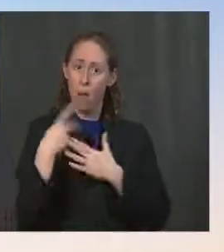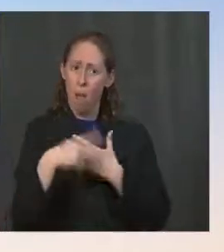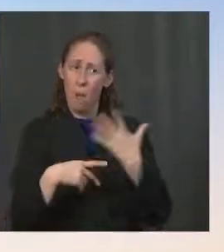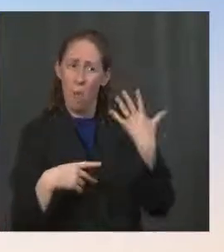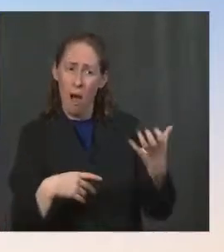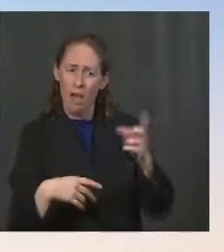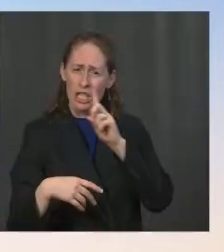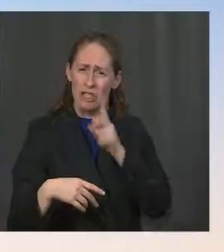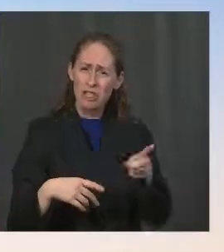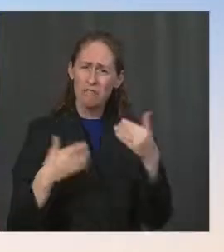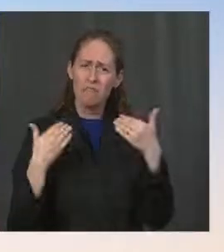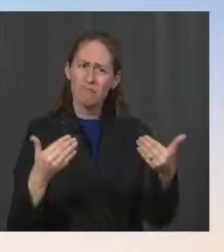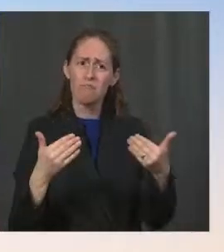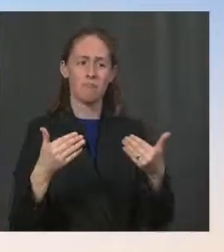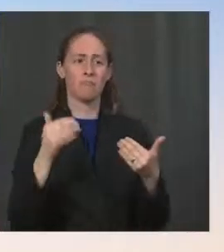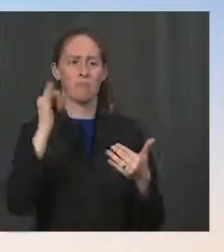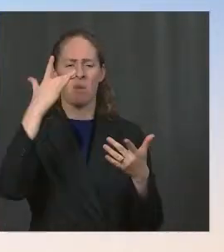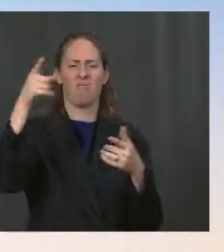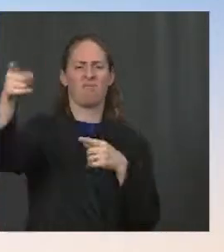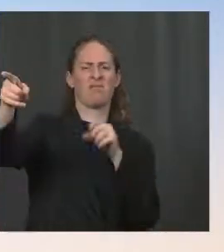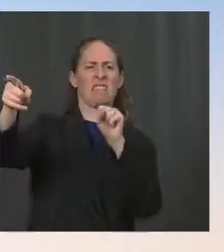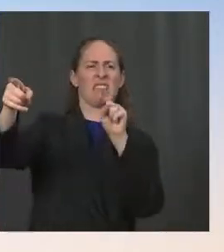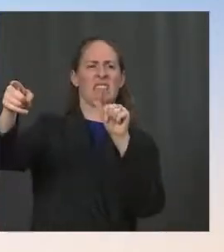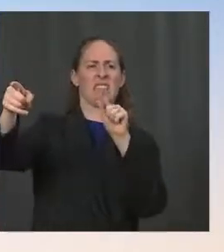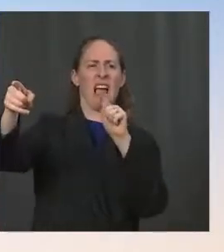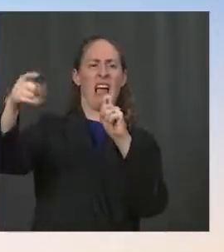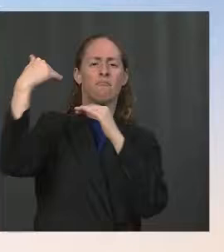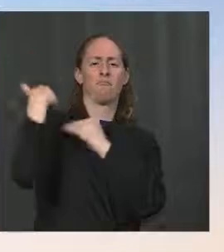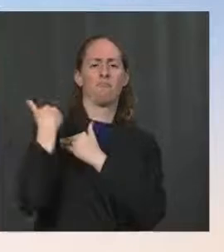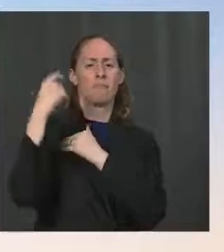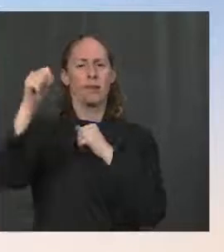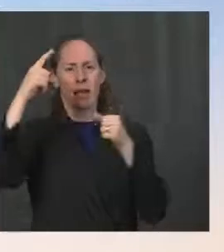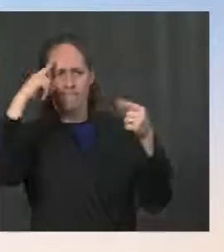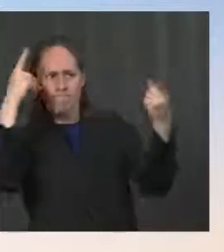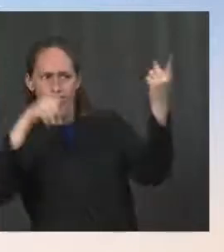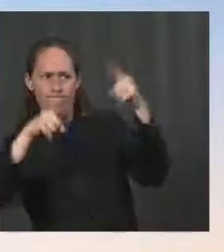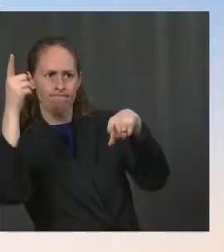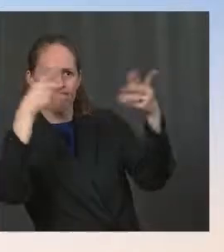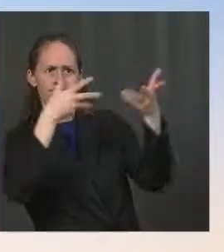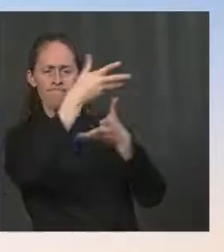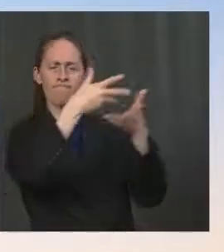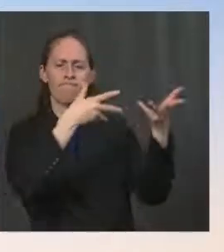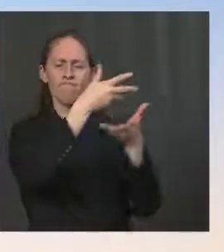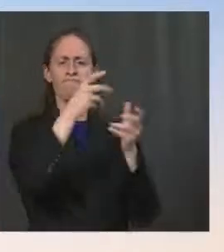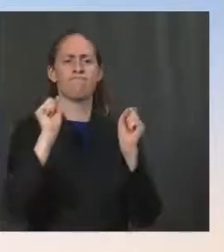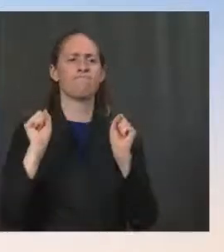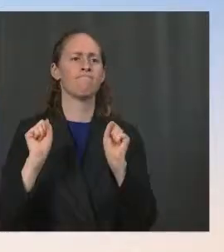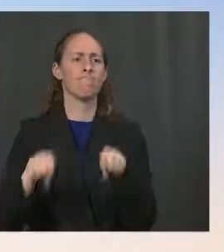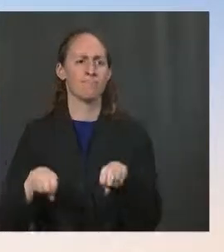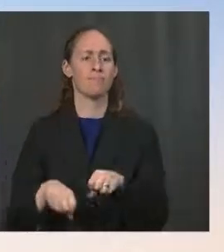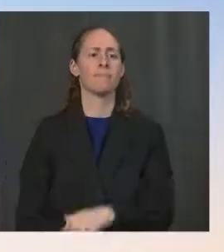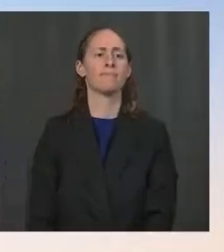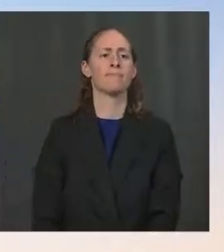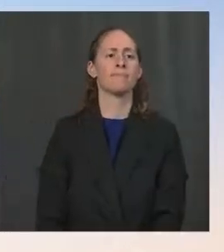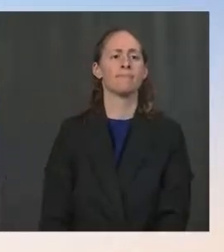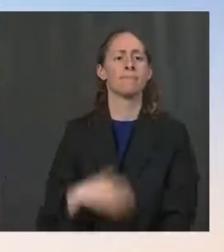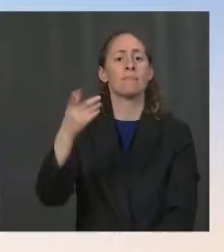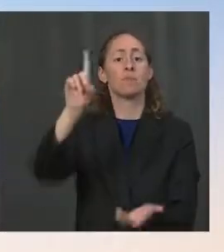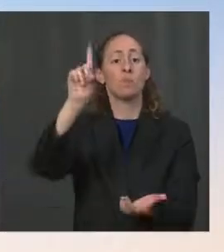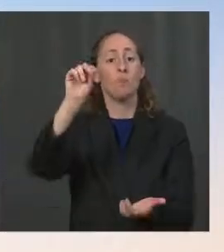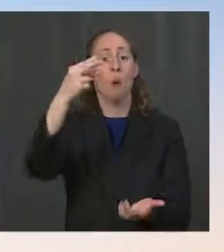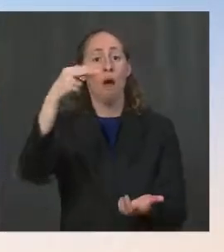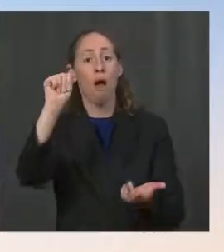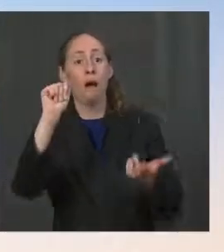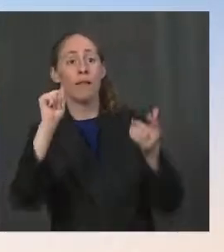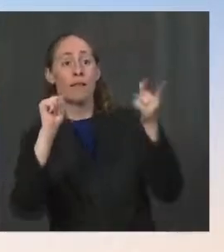diplomatic efforts that are being led by the State Department, including a presence in Doha, including efforts to engage with the